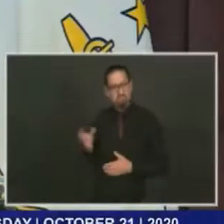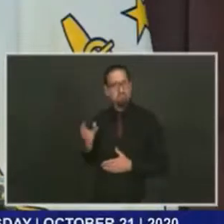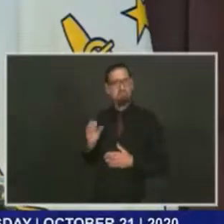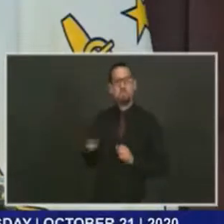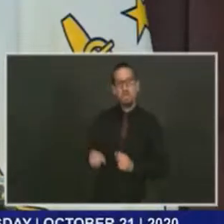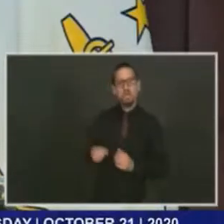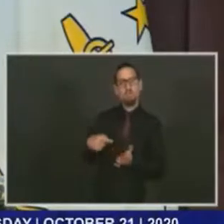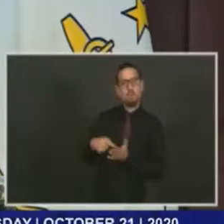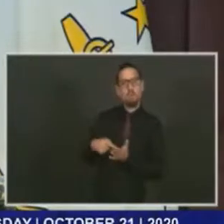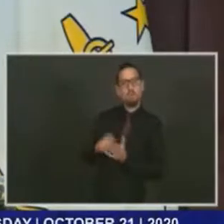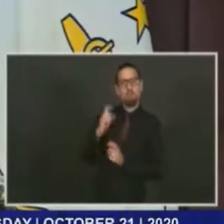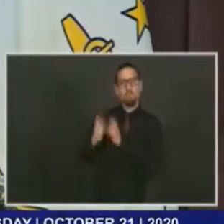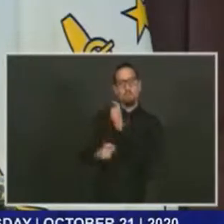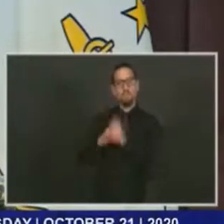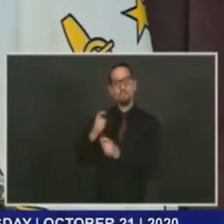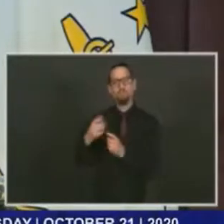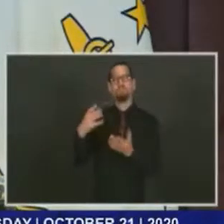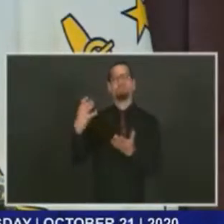to